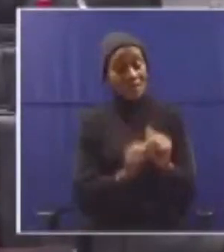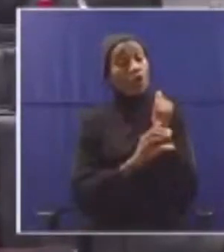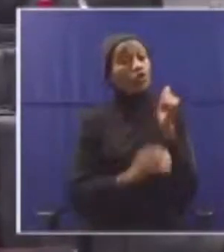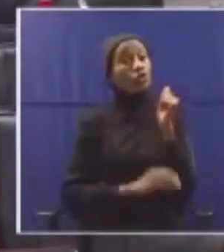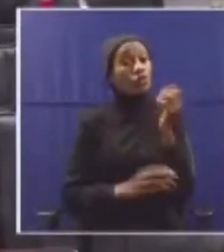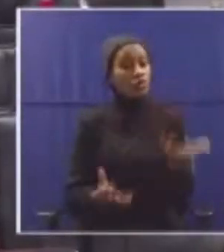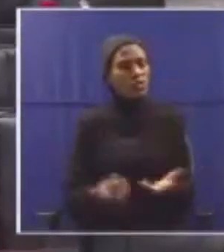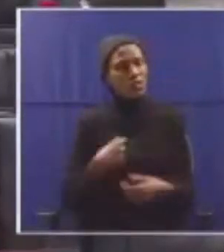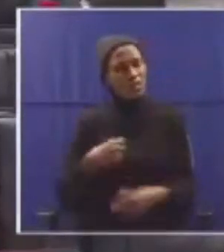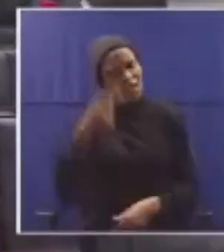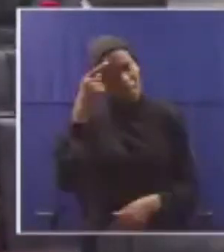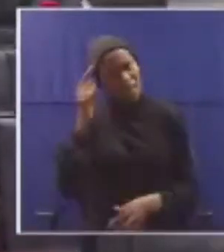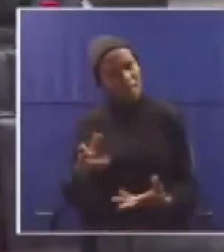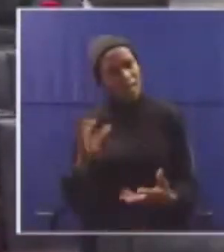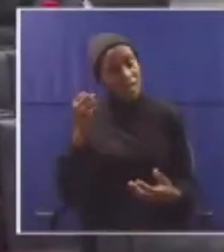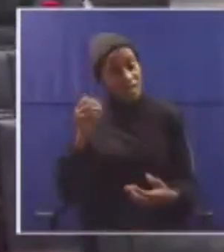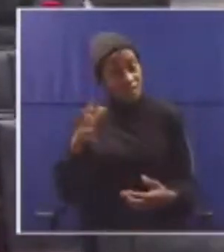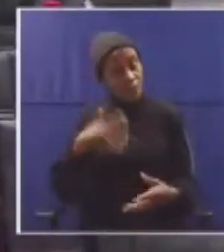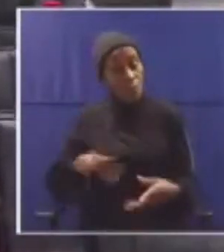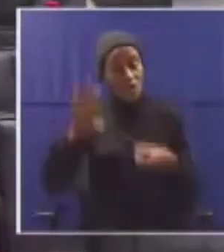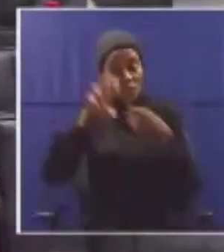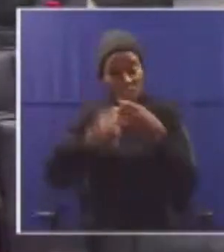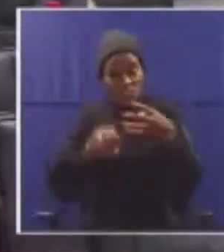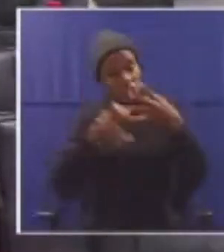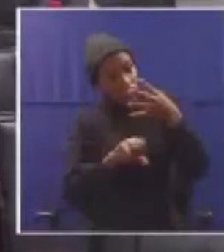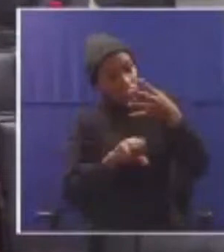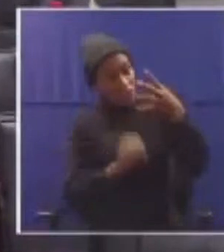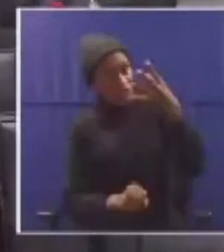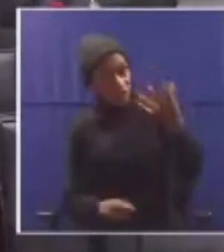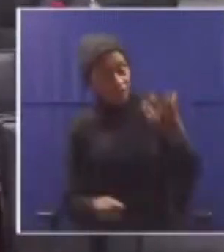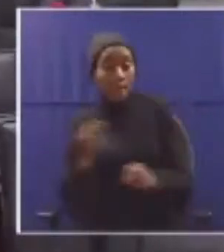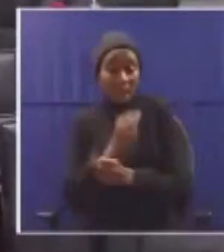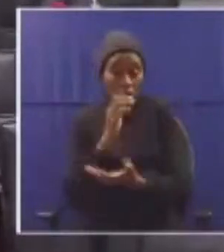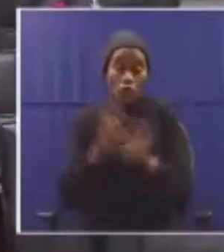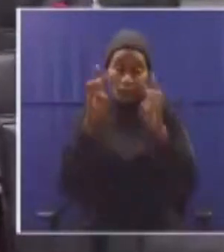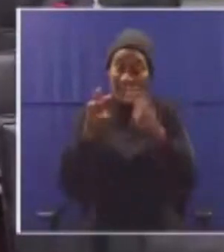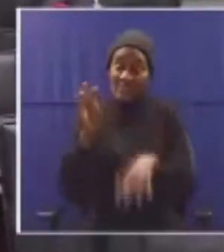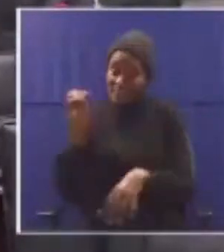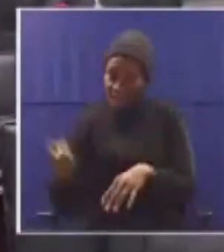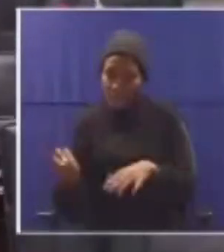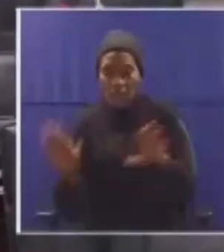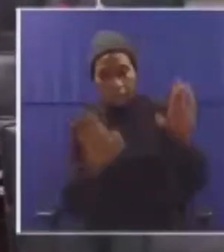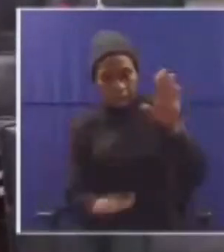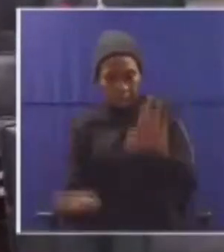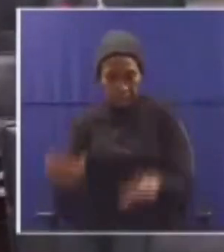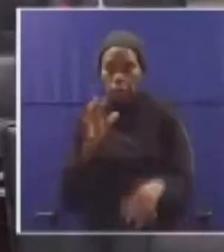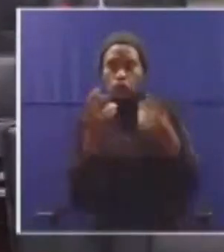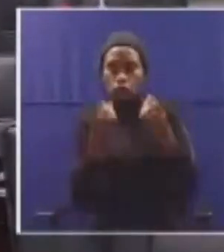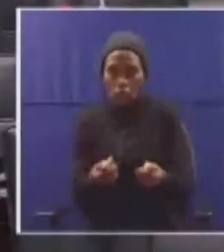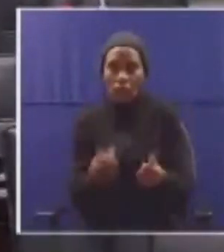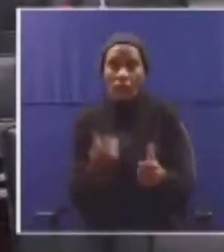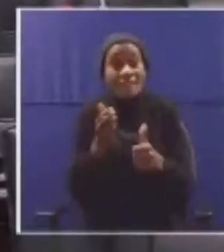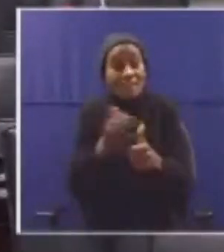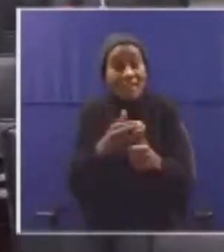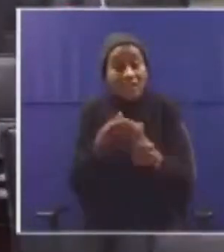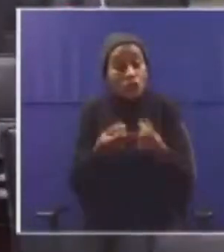achieve whatever that you want to achieve in terms of bringing stability and total peace, you need to first address this